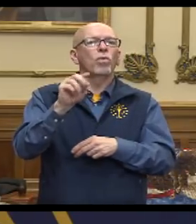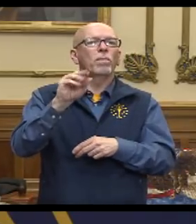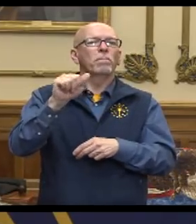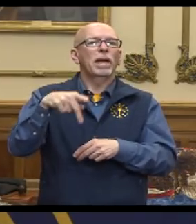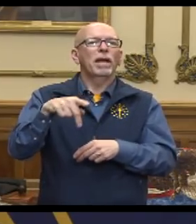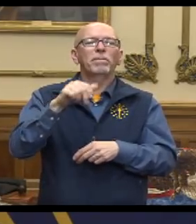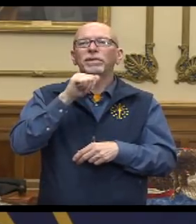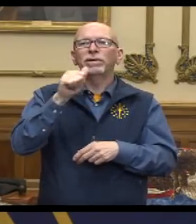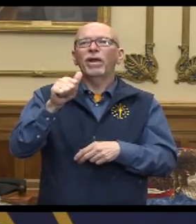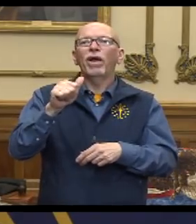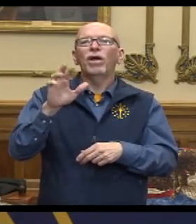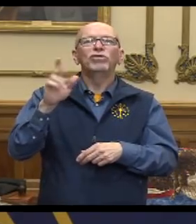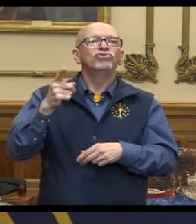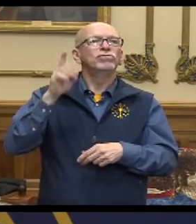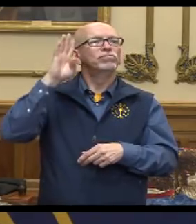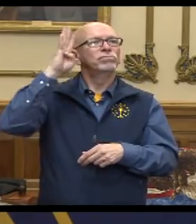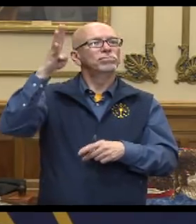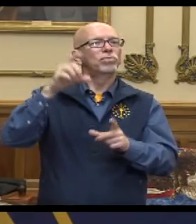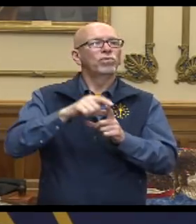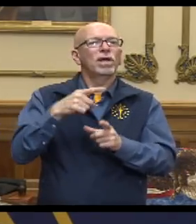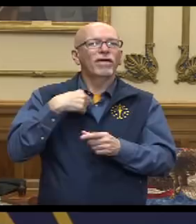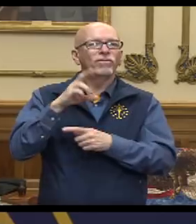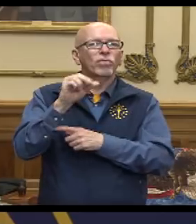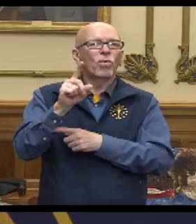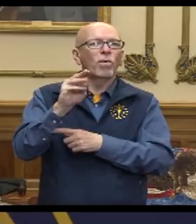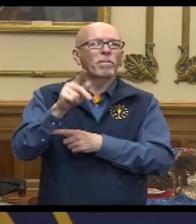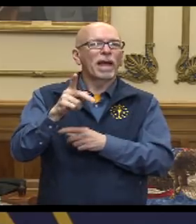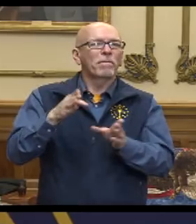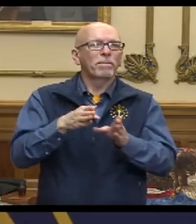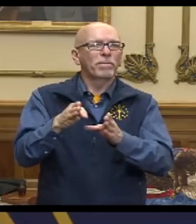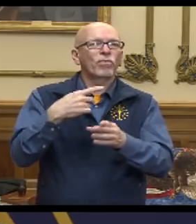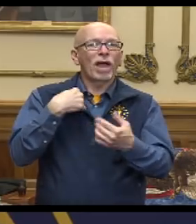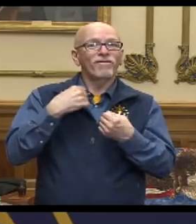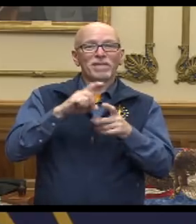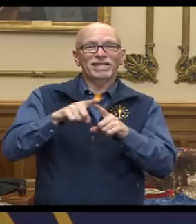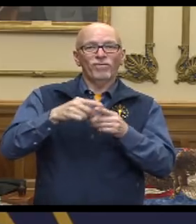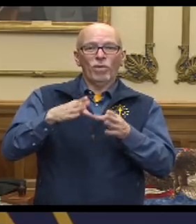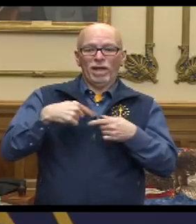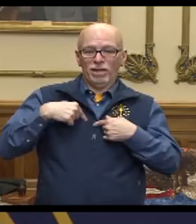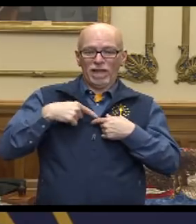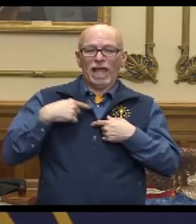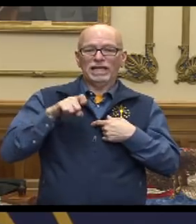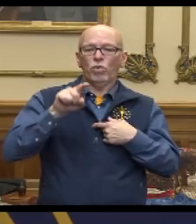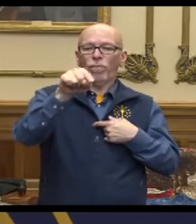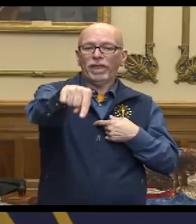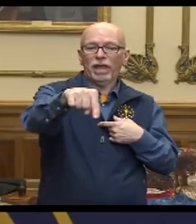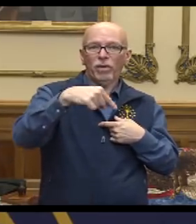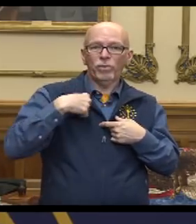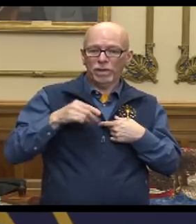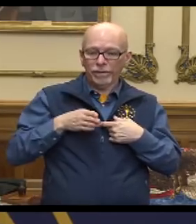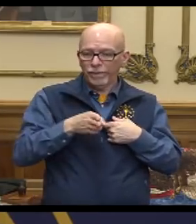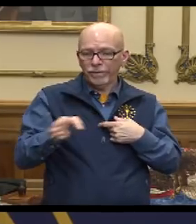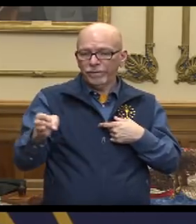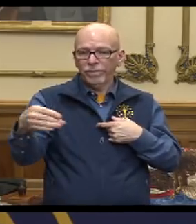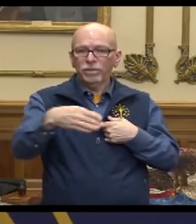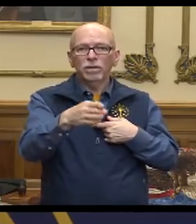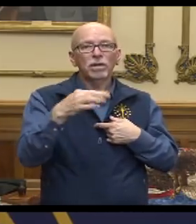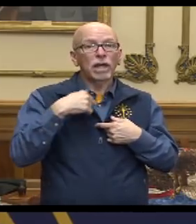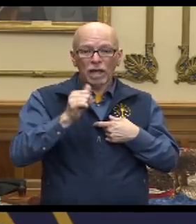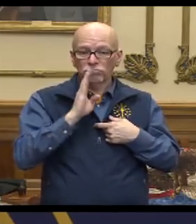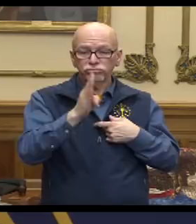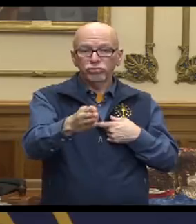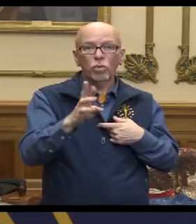some slick word we're using. This roadmap, there's a lot of different ways to get to a point. And if a road washes out, you gotta take a